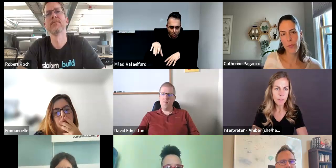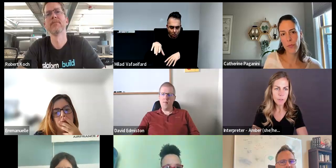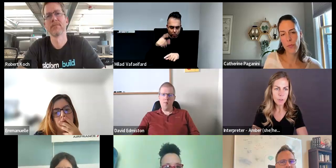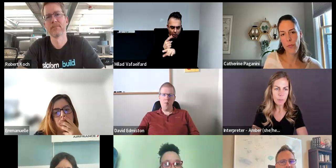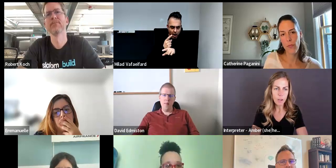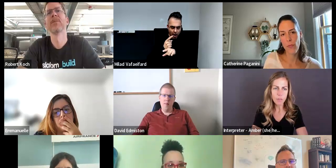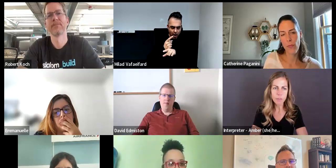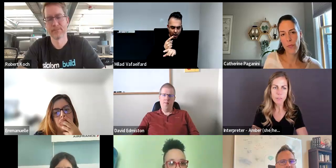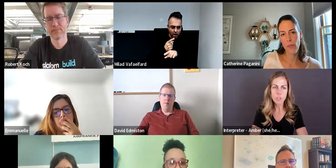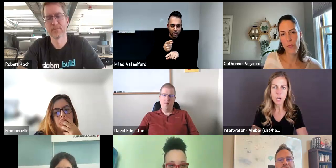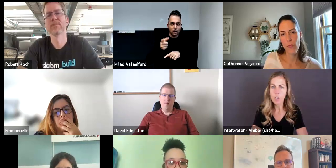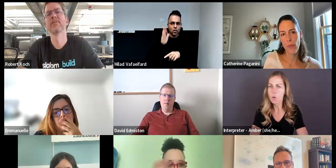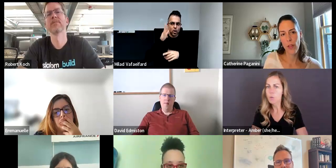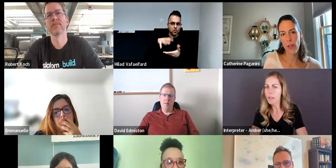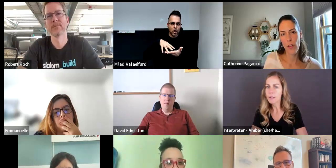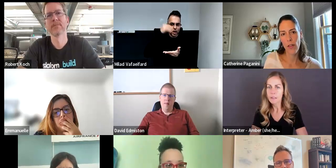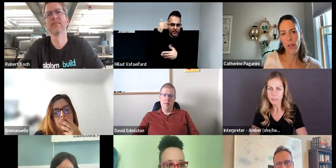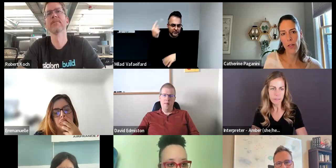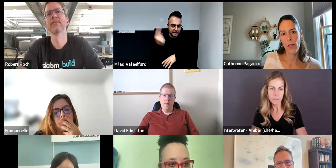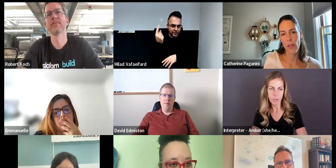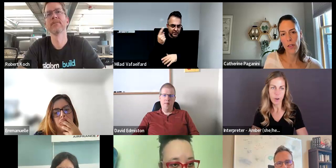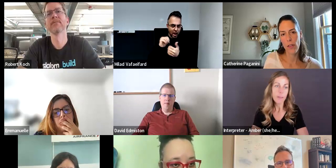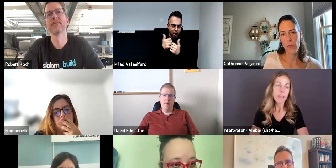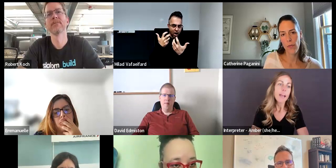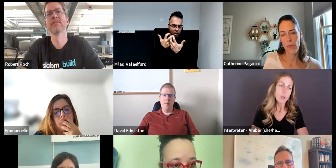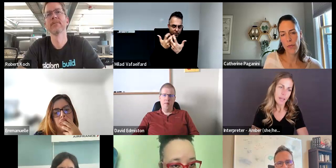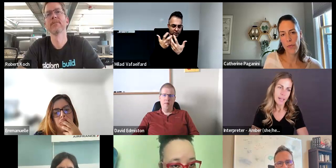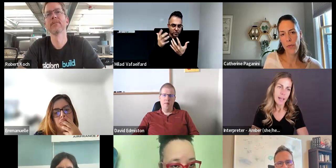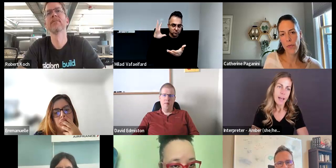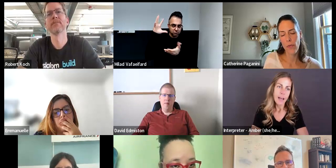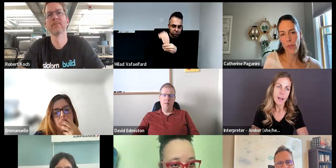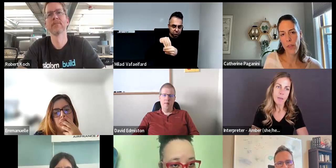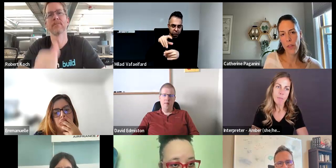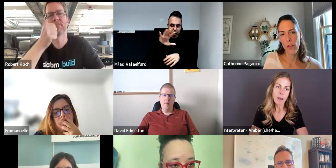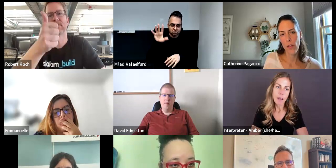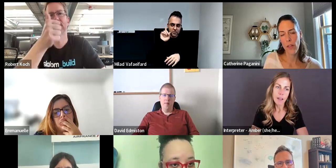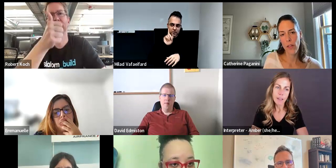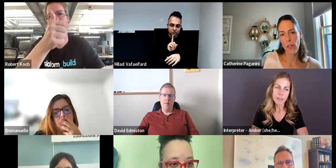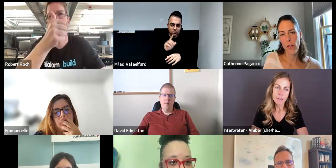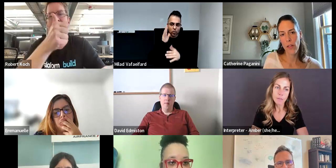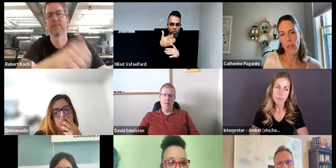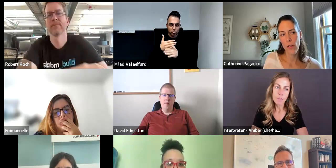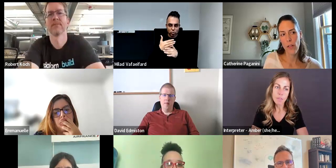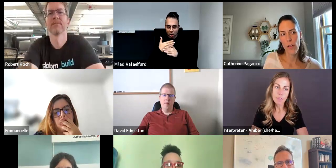November, there's going to be a conference in Chicago, right? Yes, it's in Chicago. Okay.